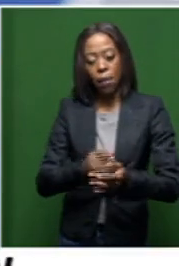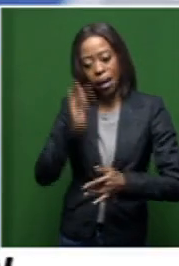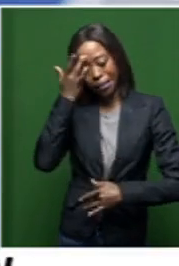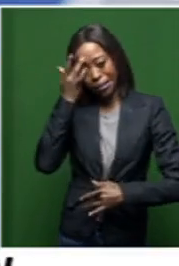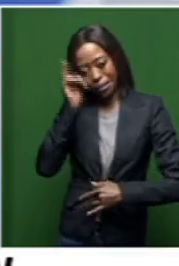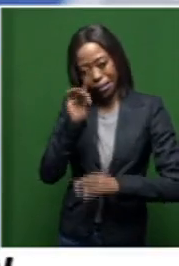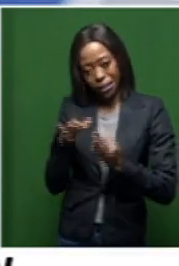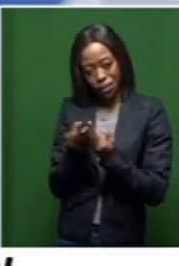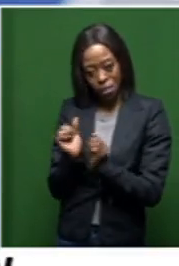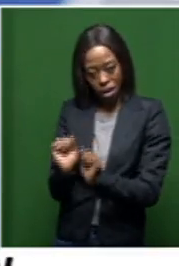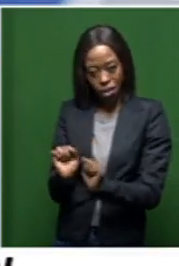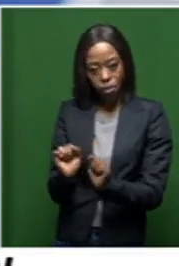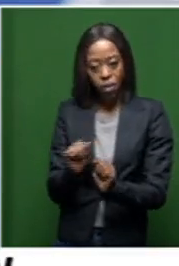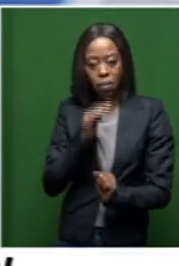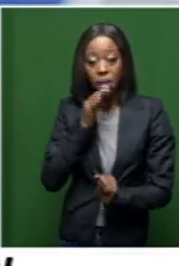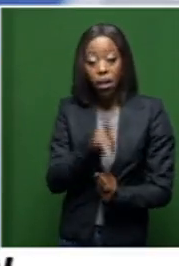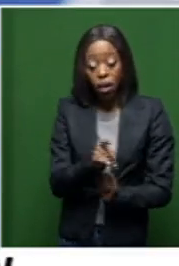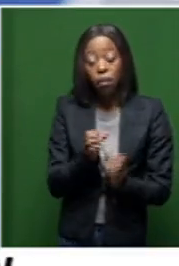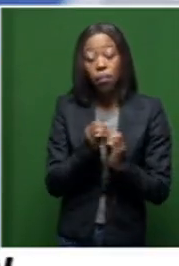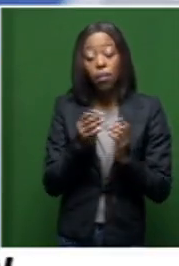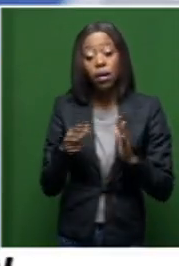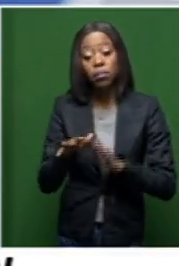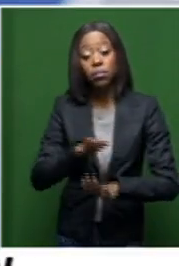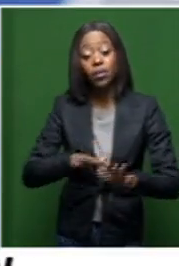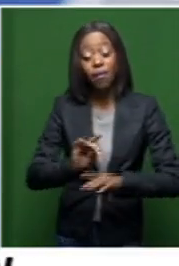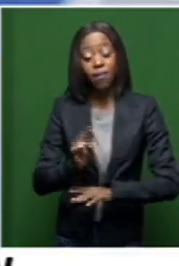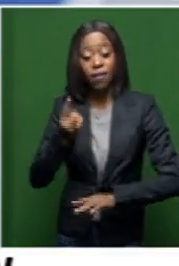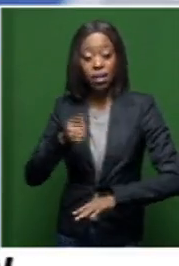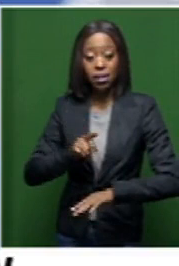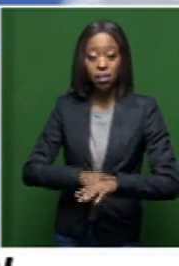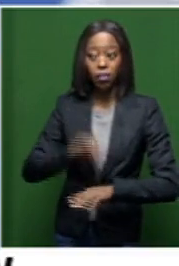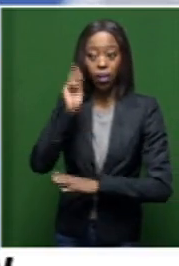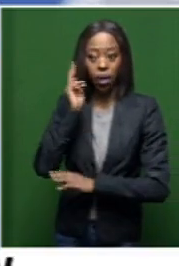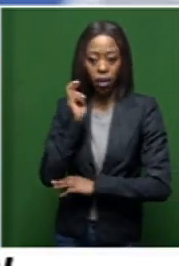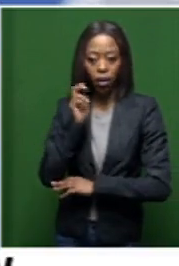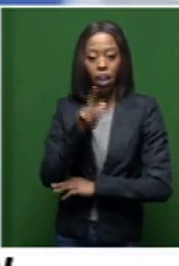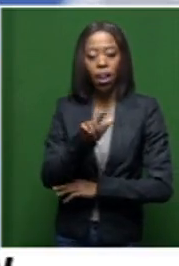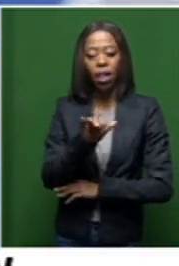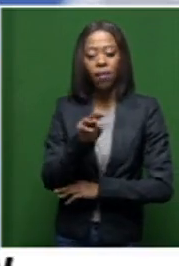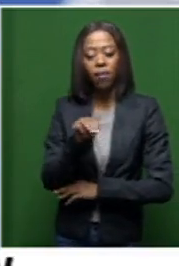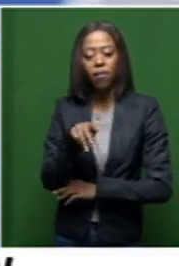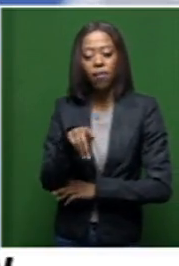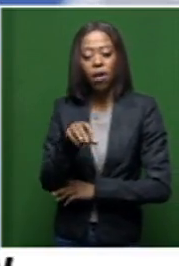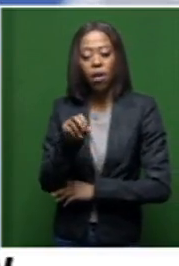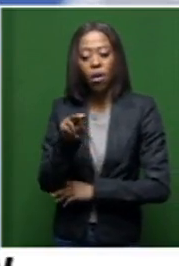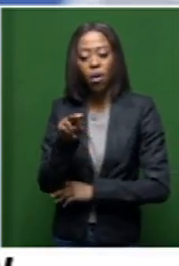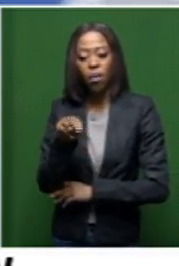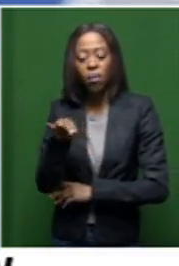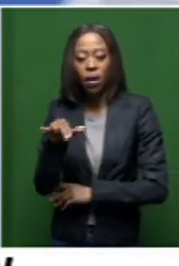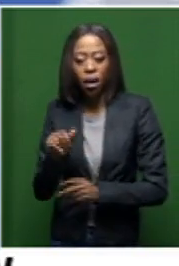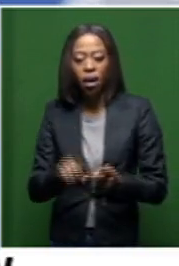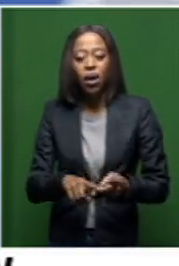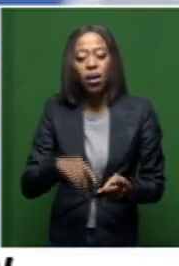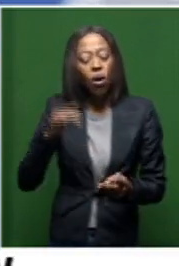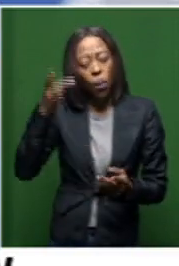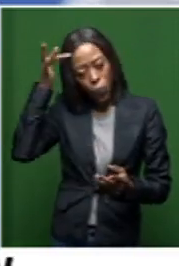family. And this would be, in many instances, the first time they even hear the word lymphoma or leukemia. So certainly,